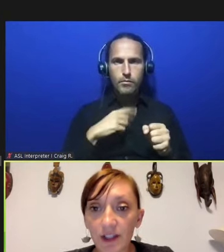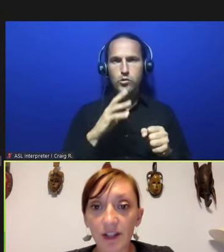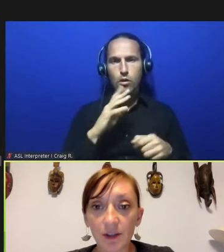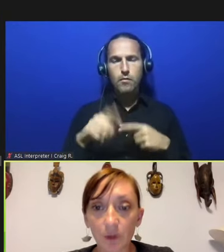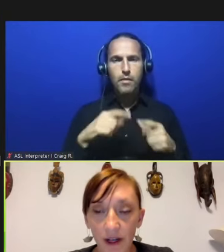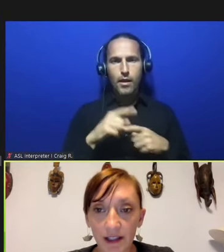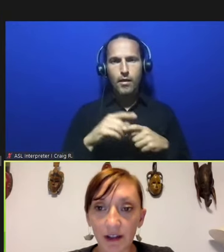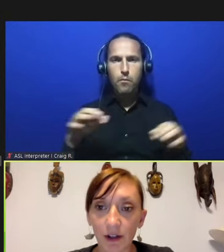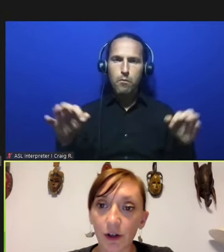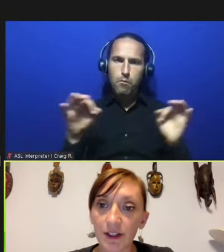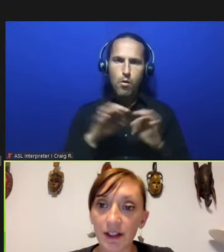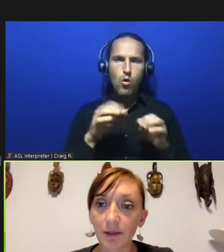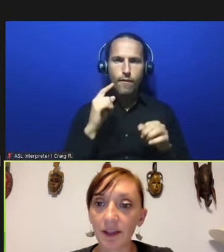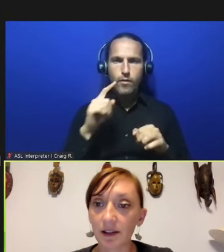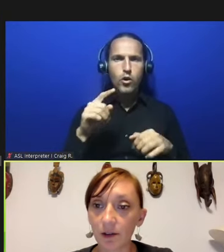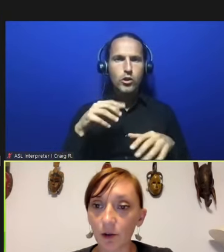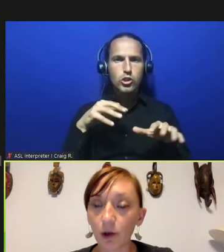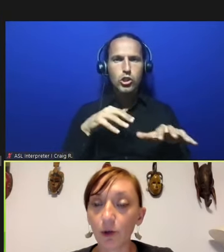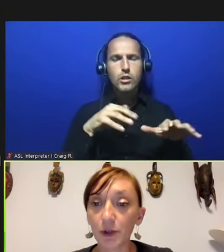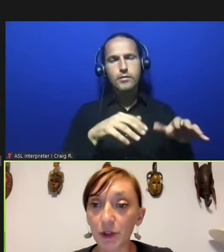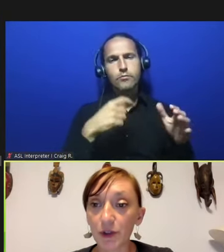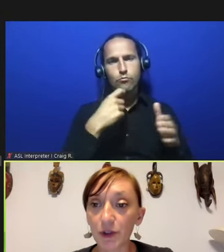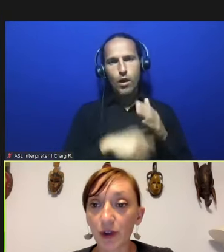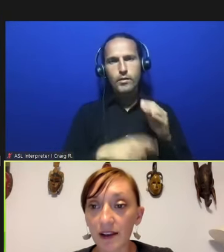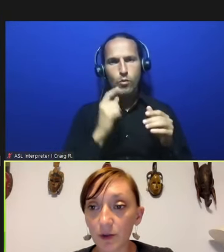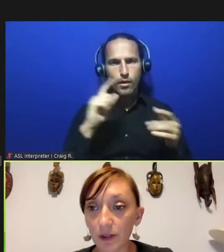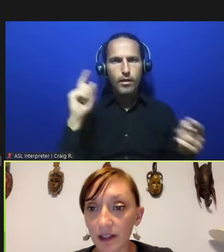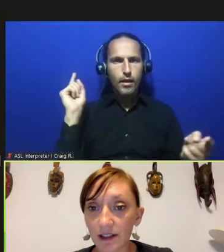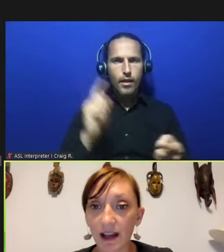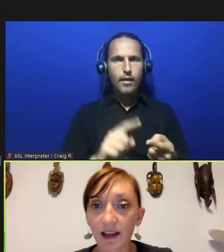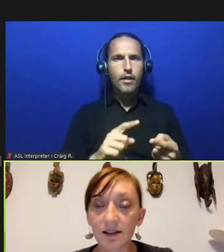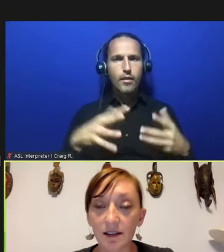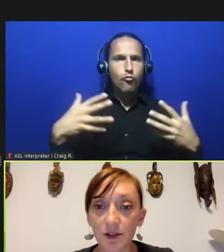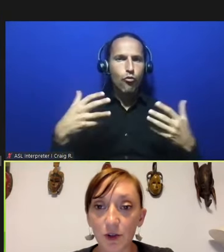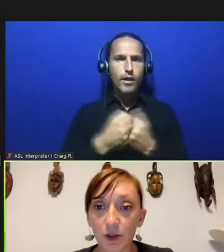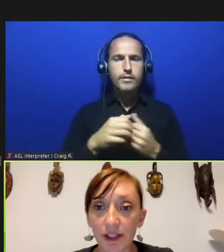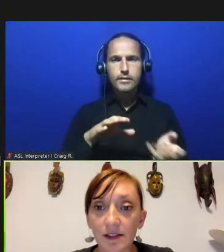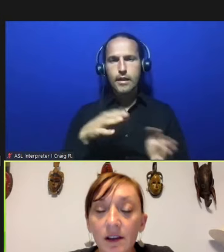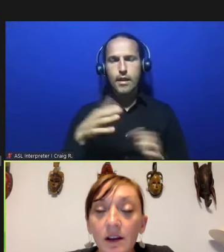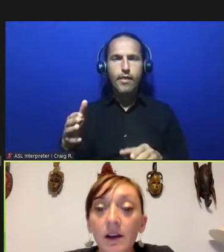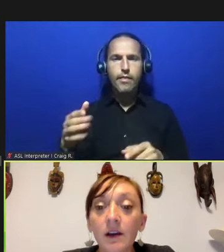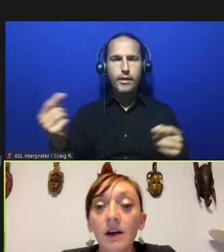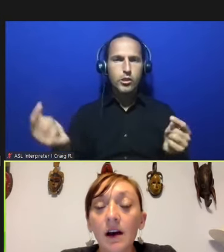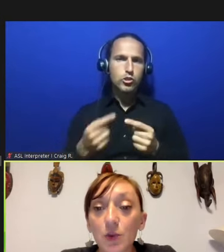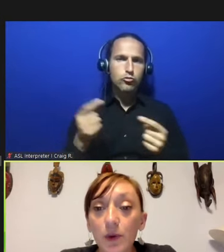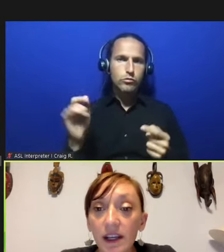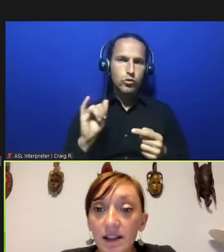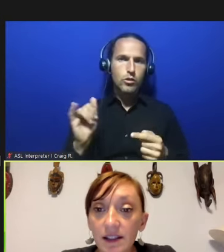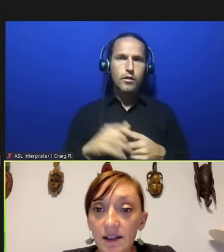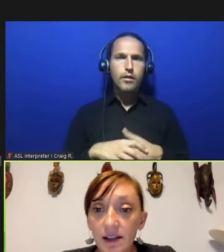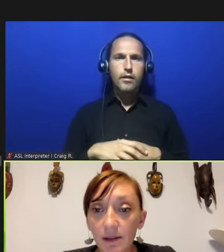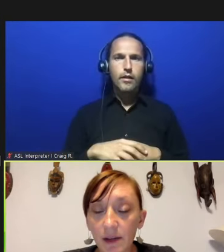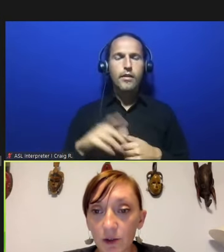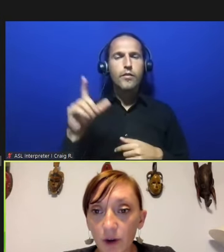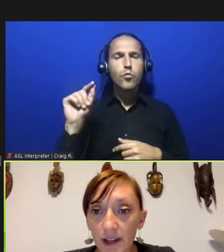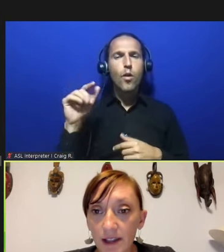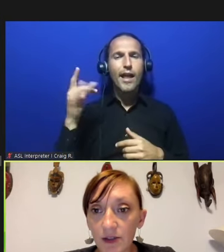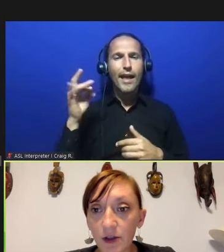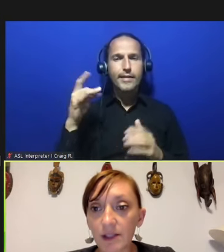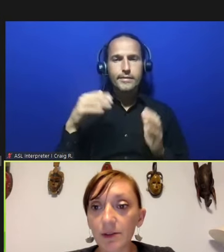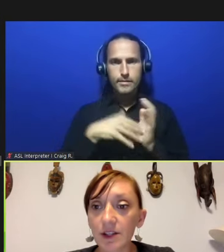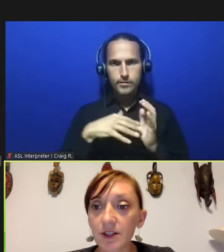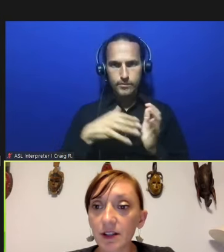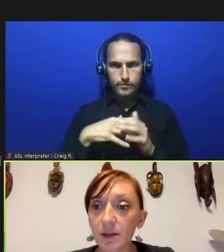for congestion pricing in New York City because I know it will reduce crash-related deaths and injuries. A 2018 study by the